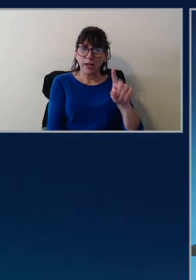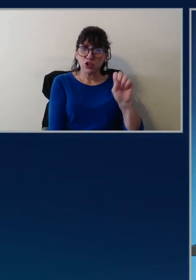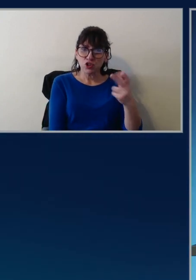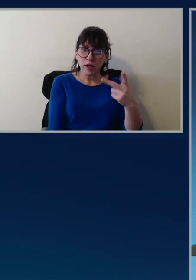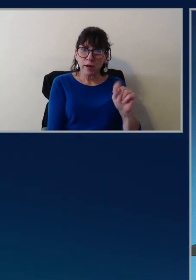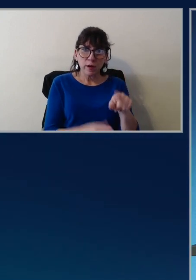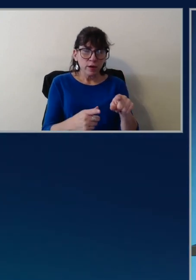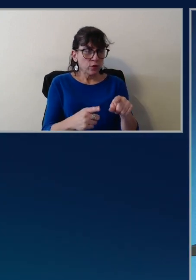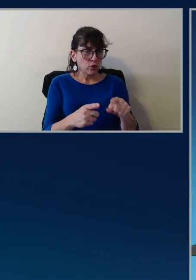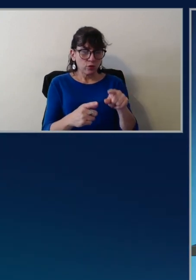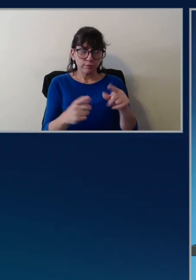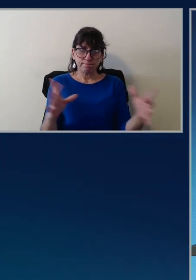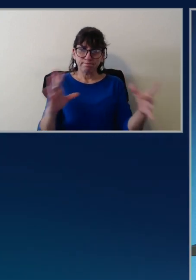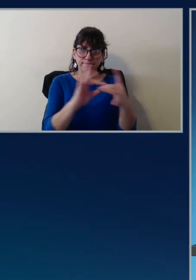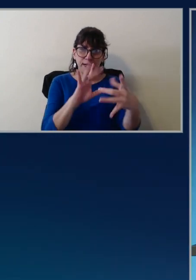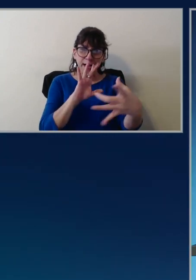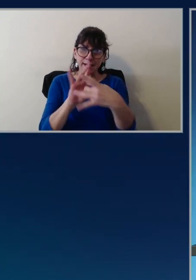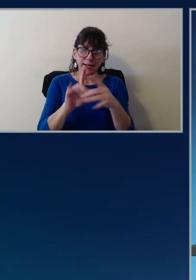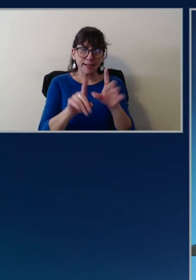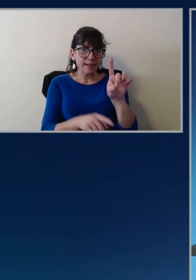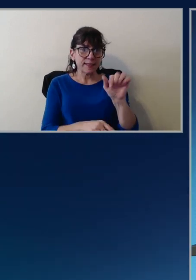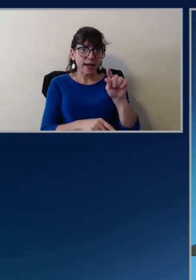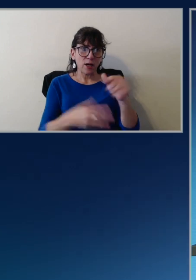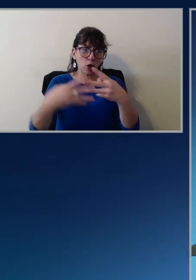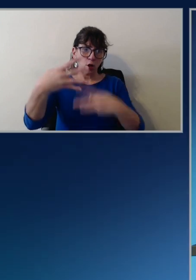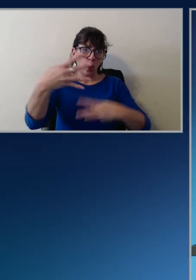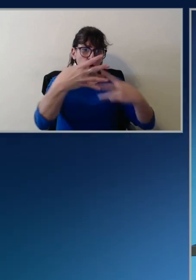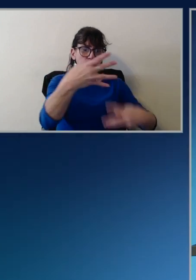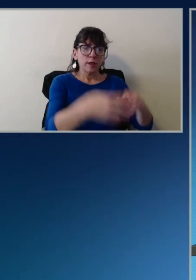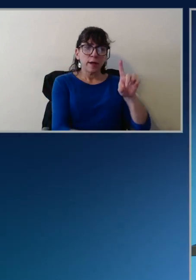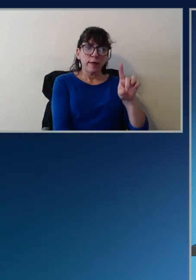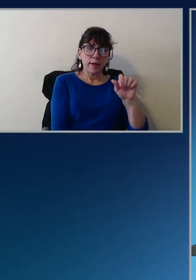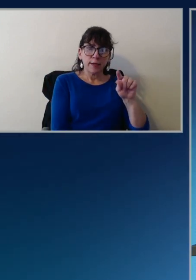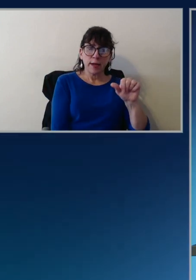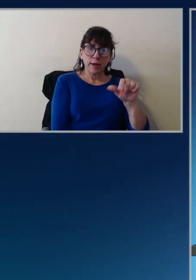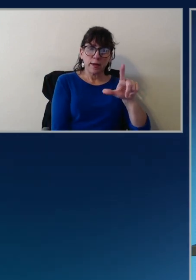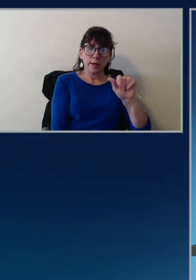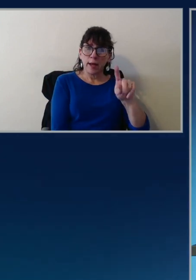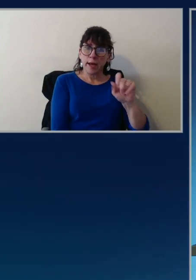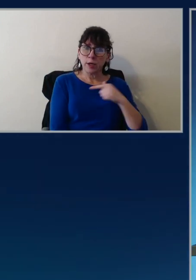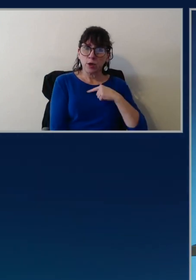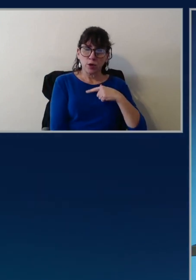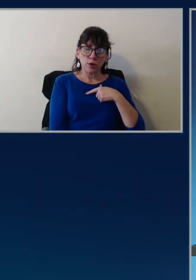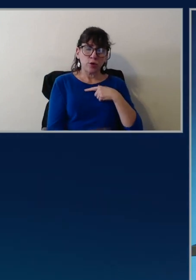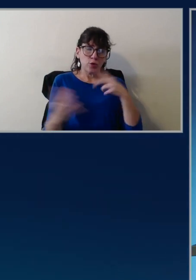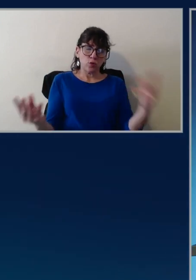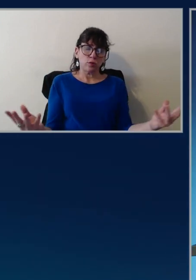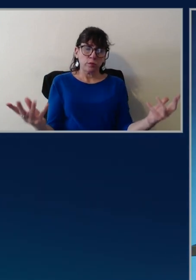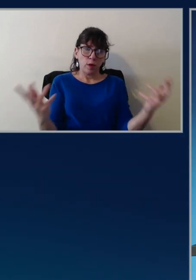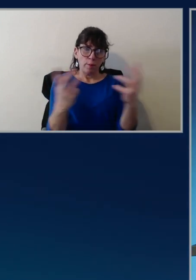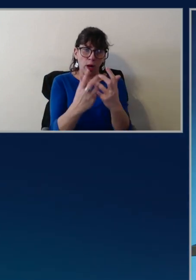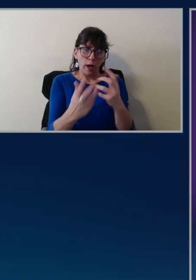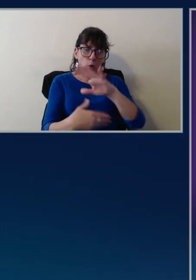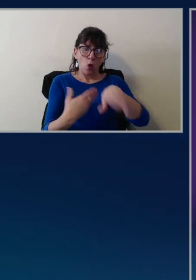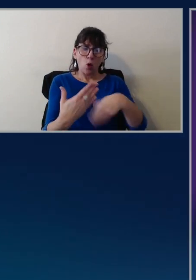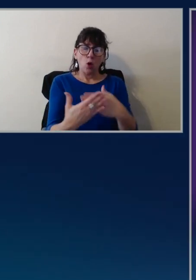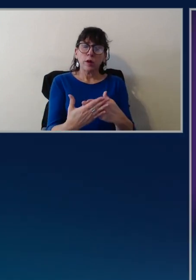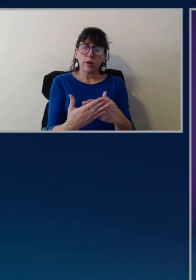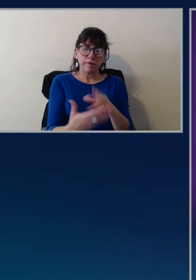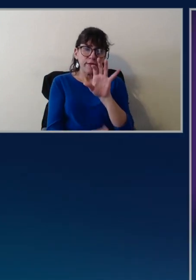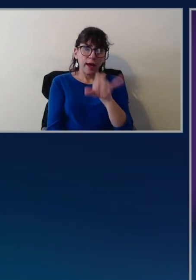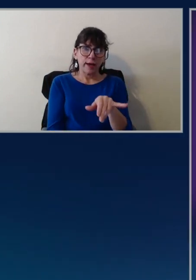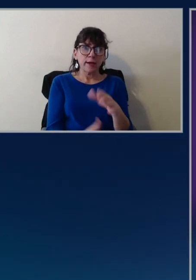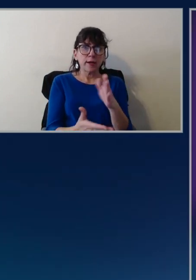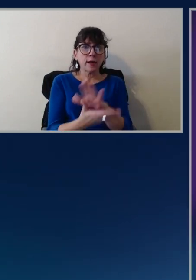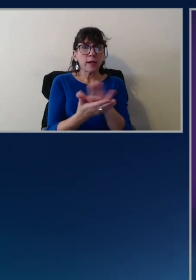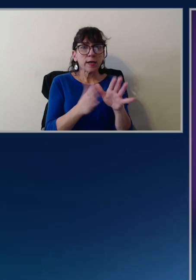these disparate data sources, and then your data lake is essentially the place where you bring all of these pieces together. A really nice example of this